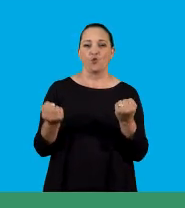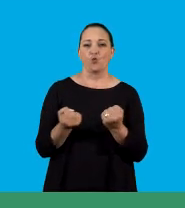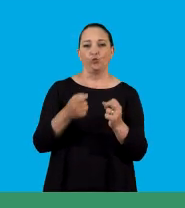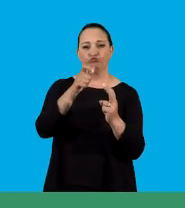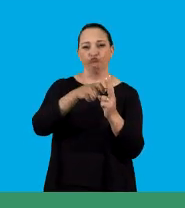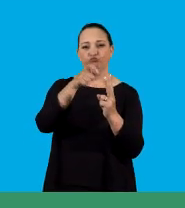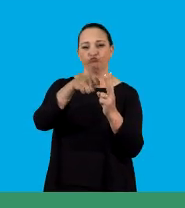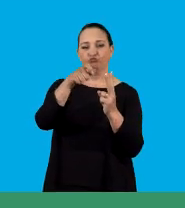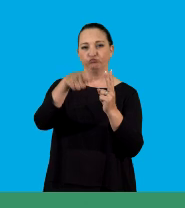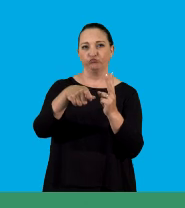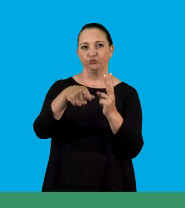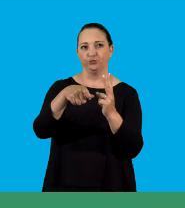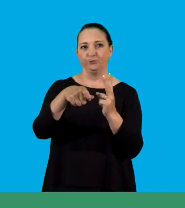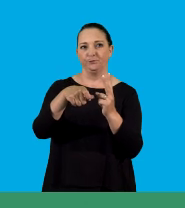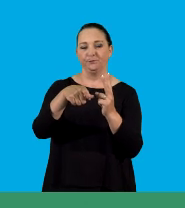for